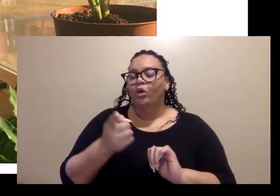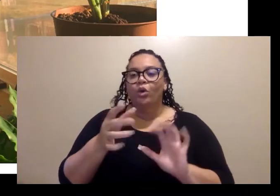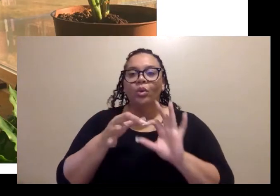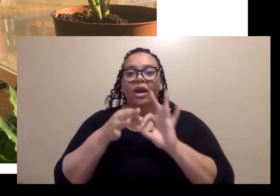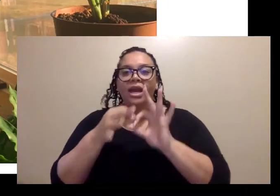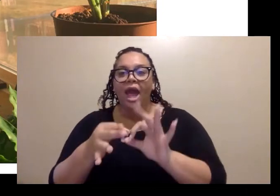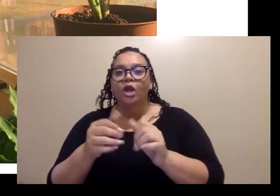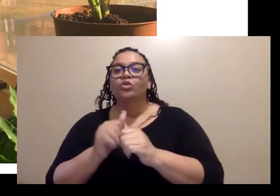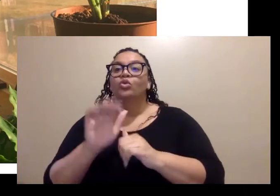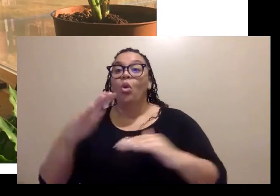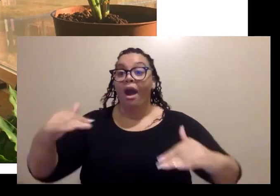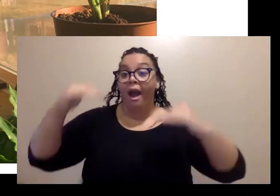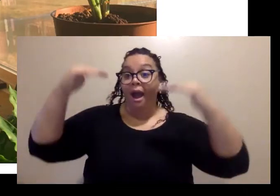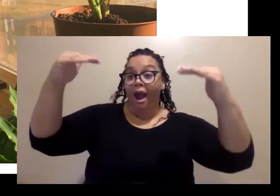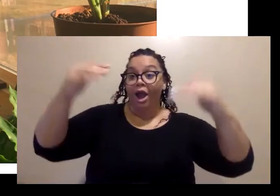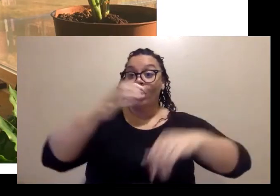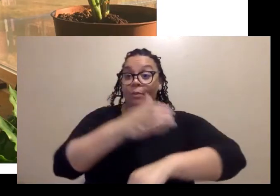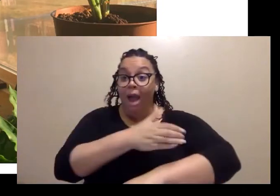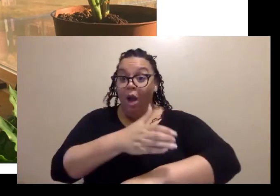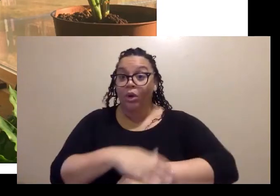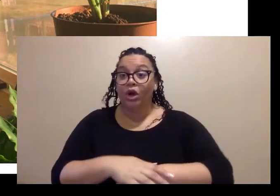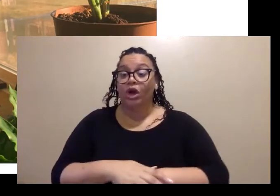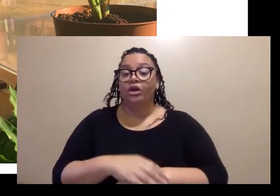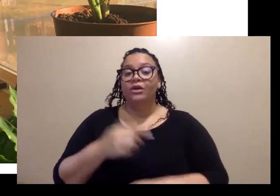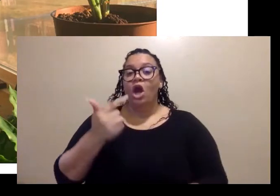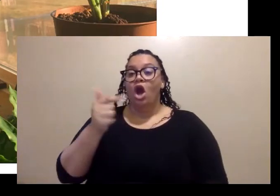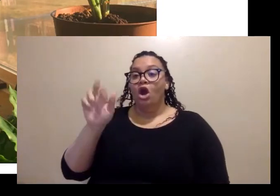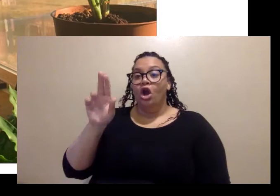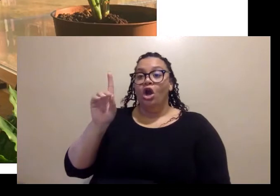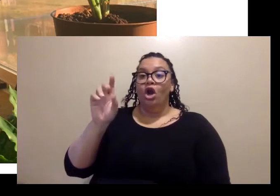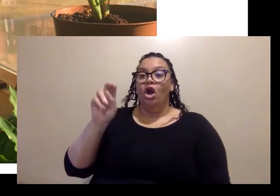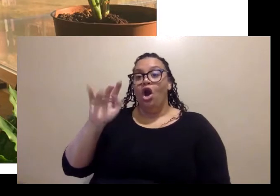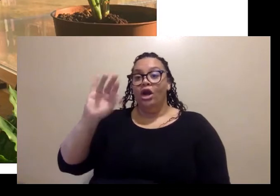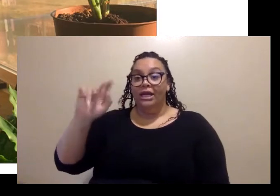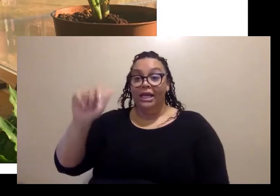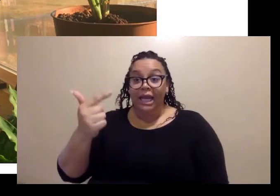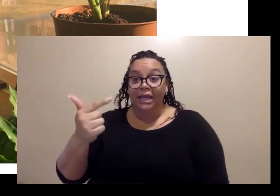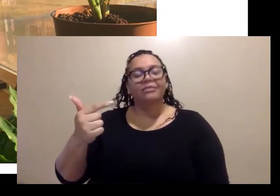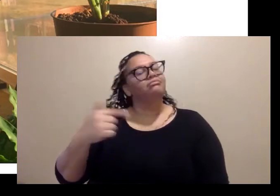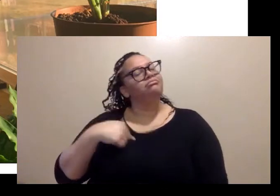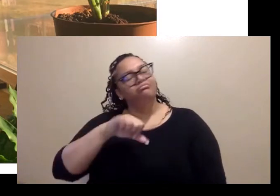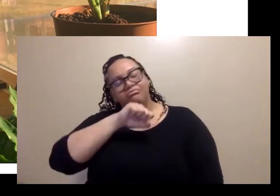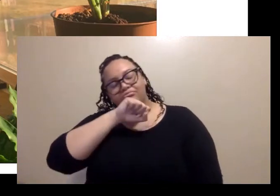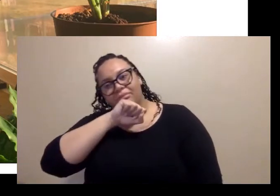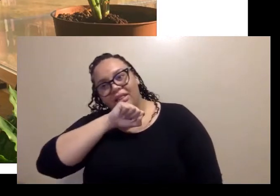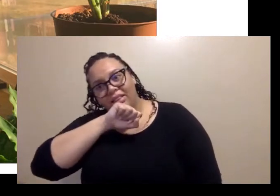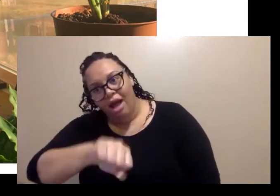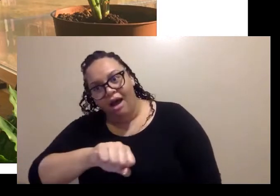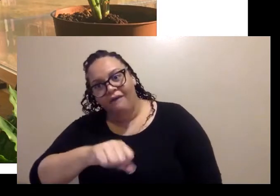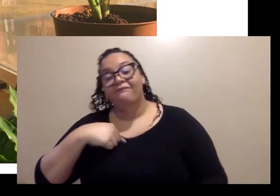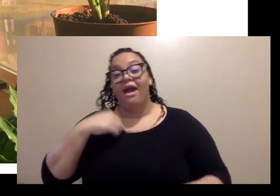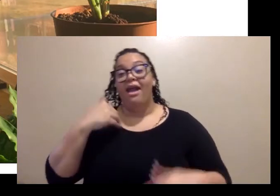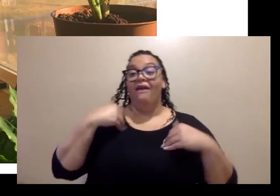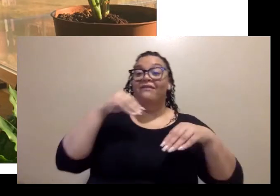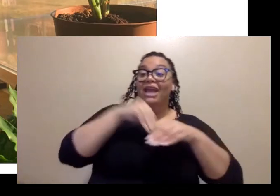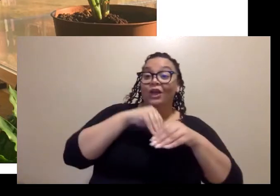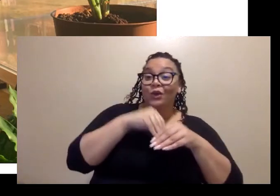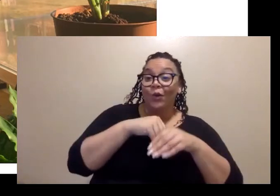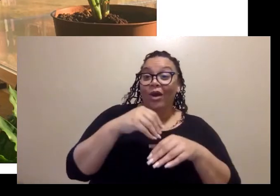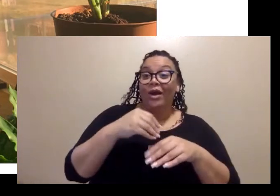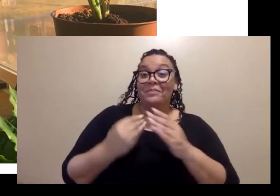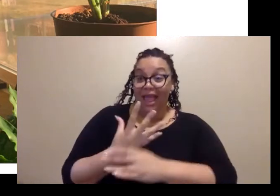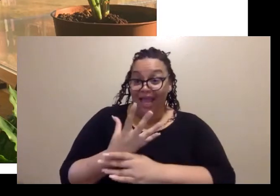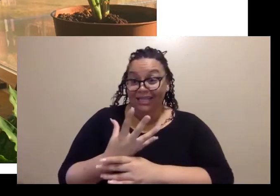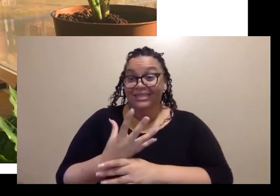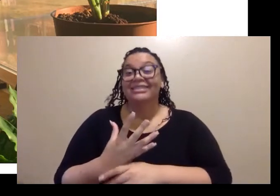higher power. Gardening, I'm a gardener to this day. I have indoor plants for when gardening season is not happening and I don't feel like